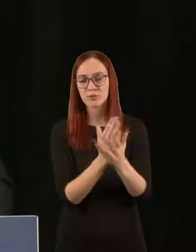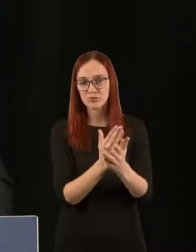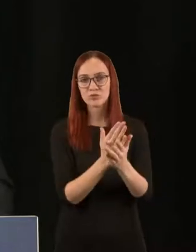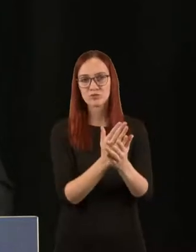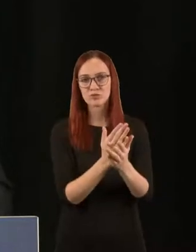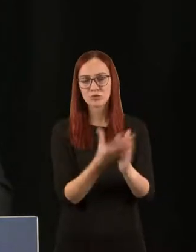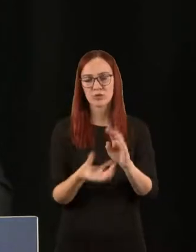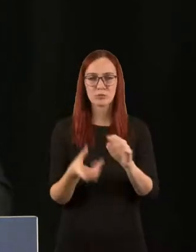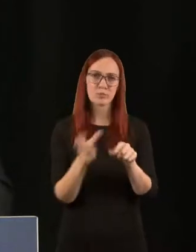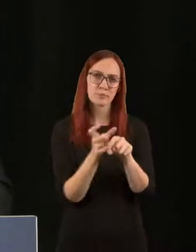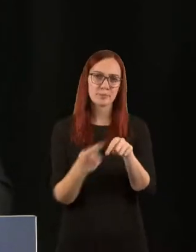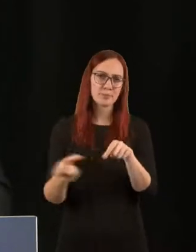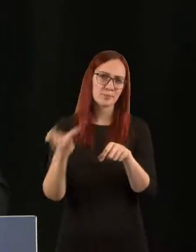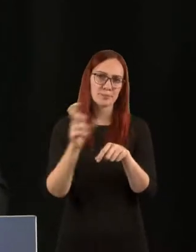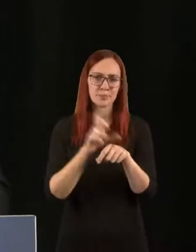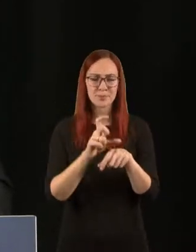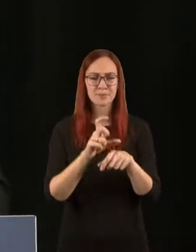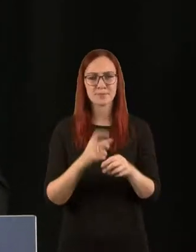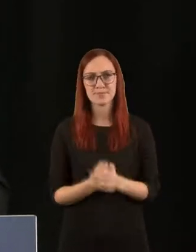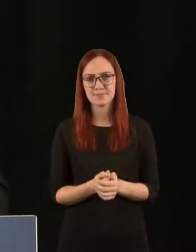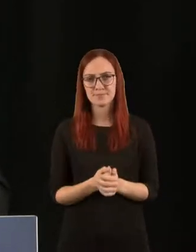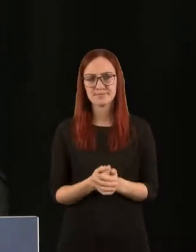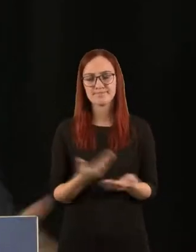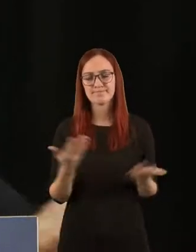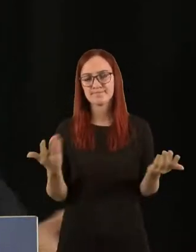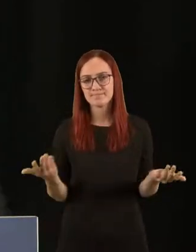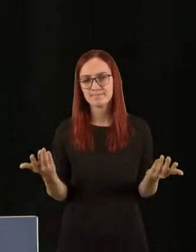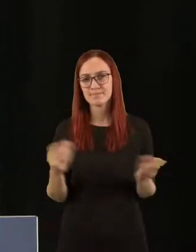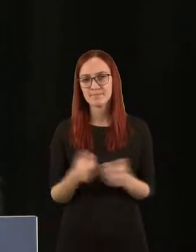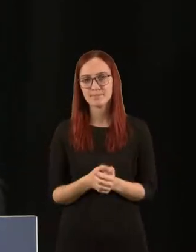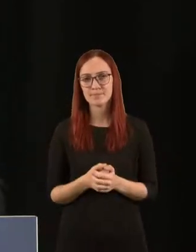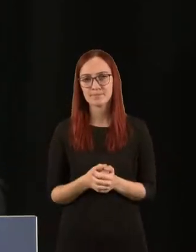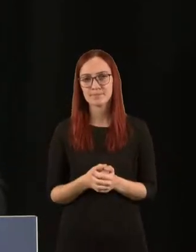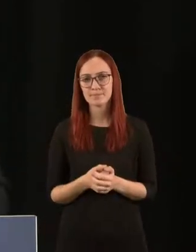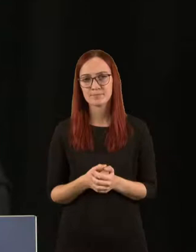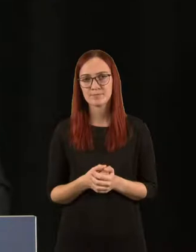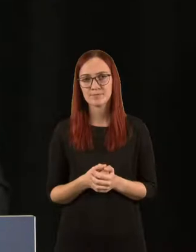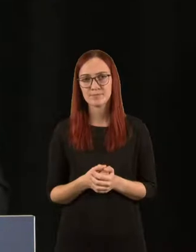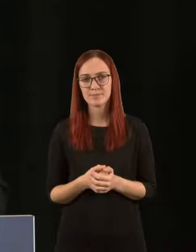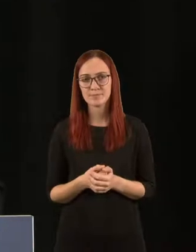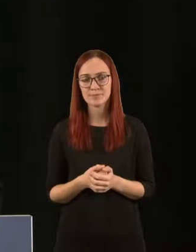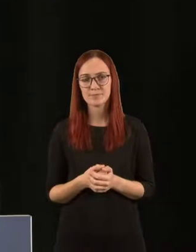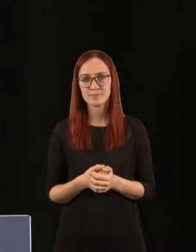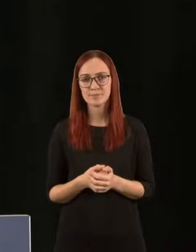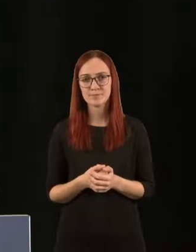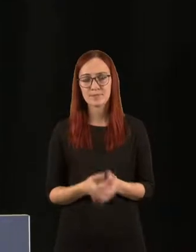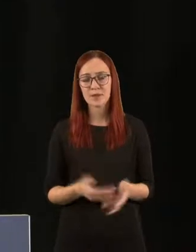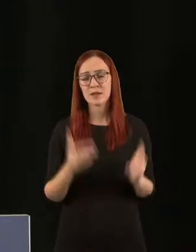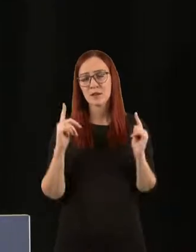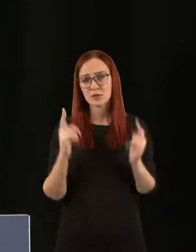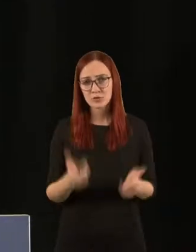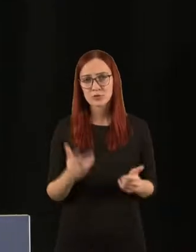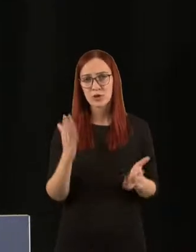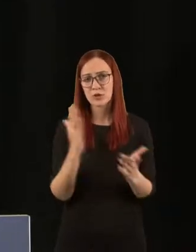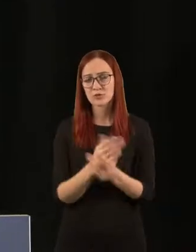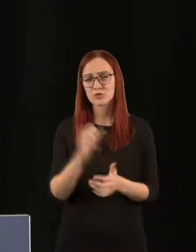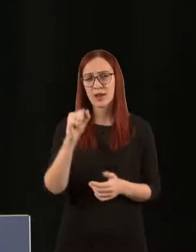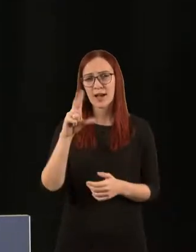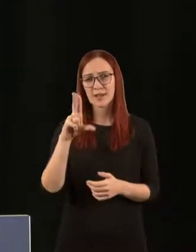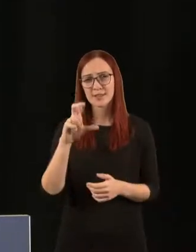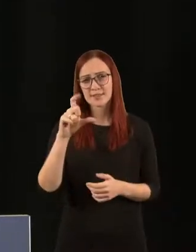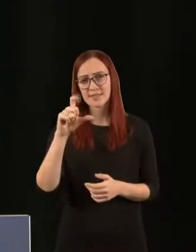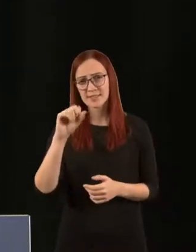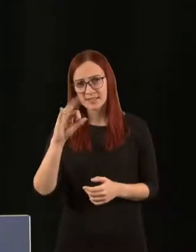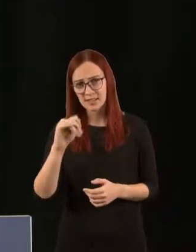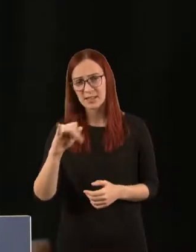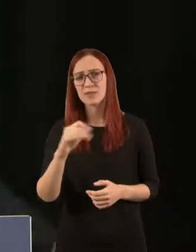also for heating buildings, and we can see this, that the share of fossil fuels used for heating is now